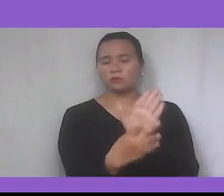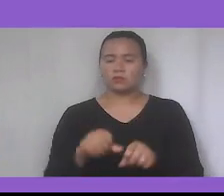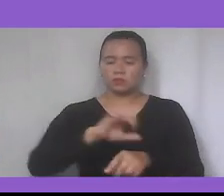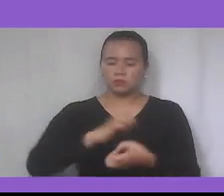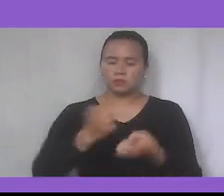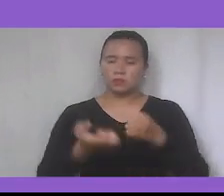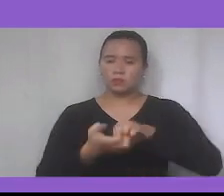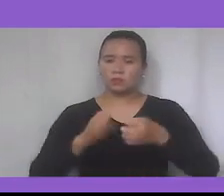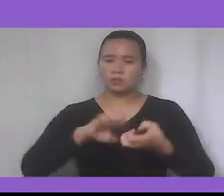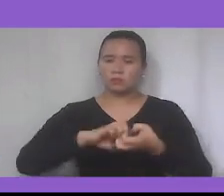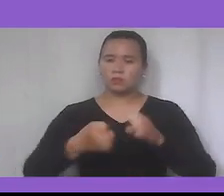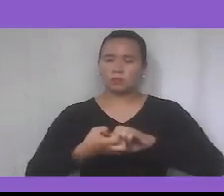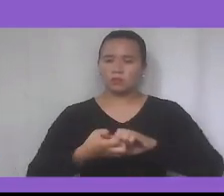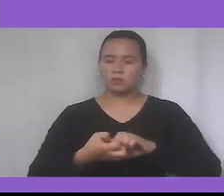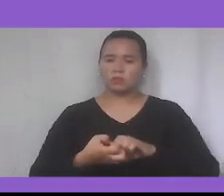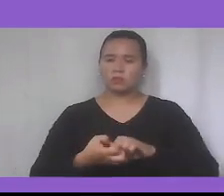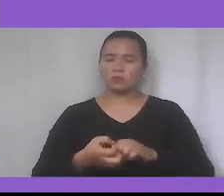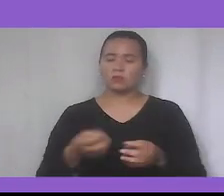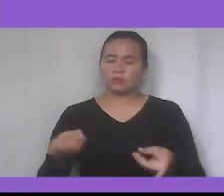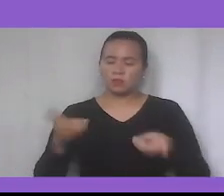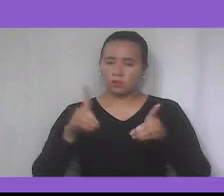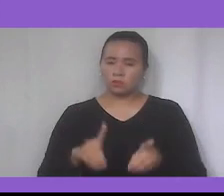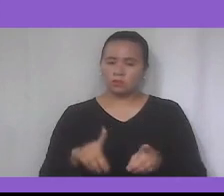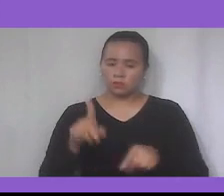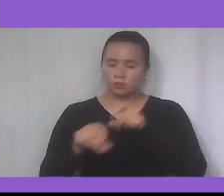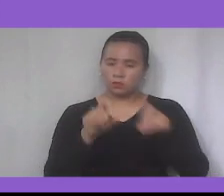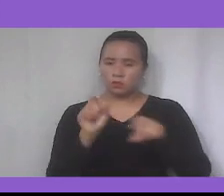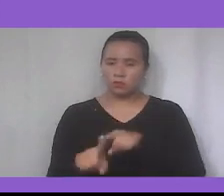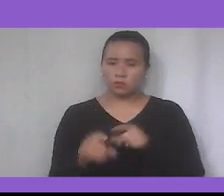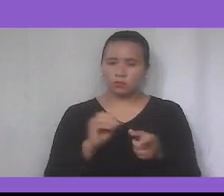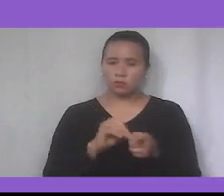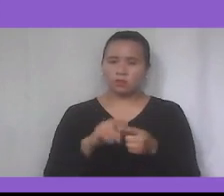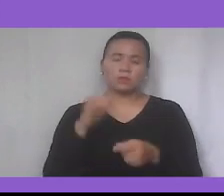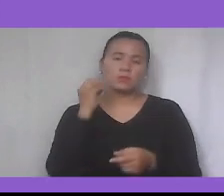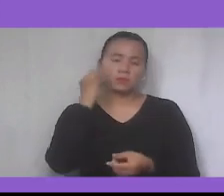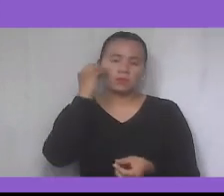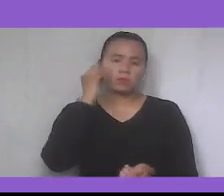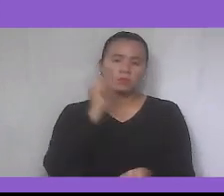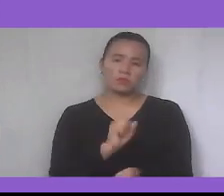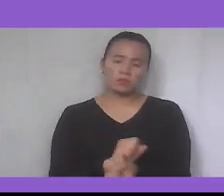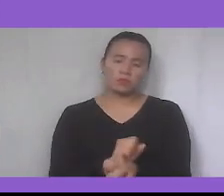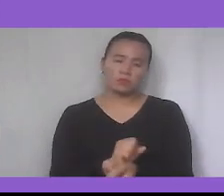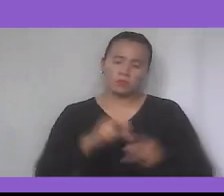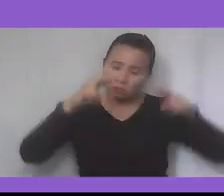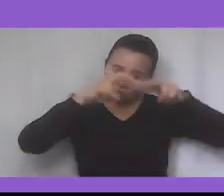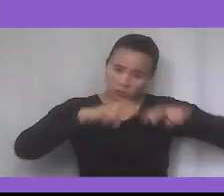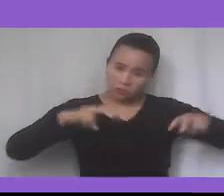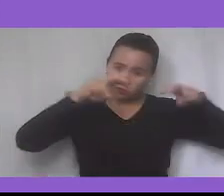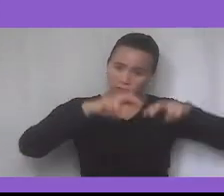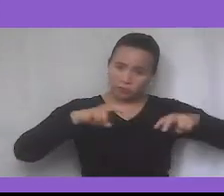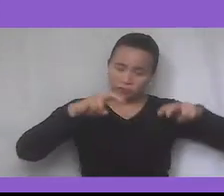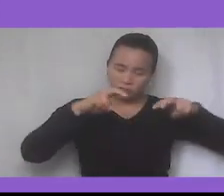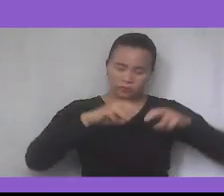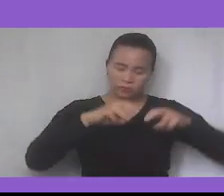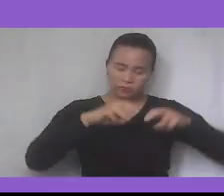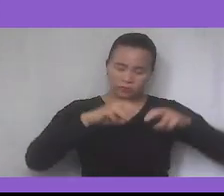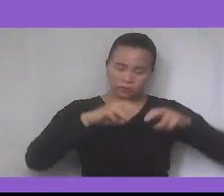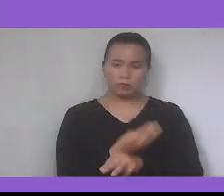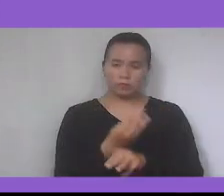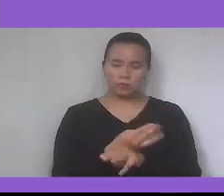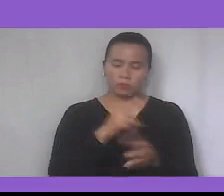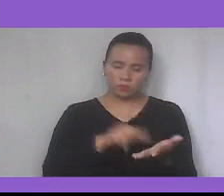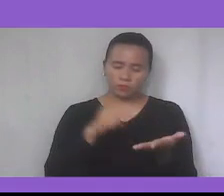assistance, solving the equation for your students during times they're working on tests or homework, navigate